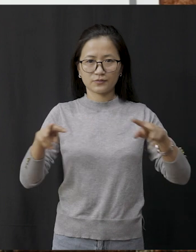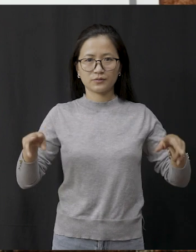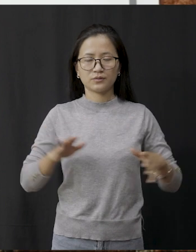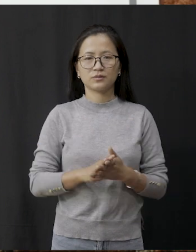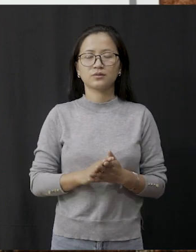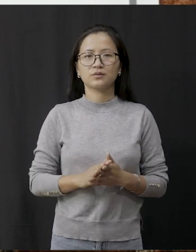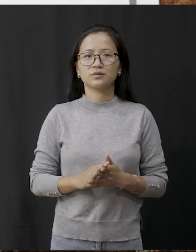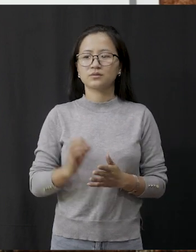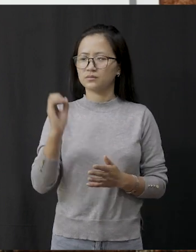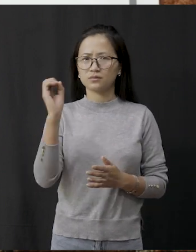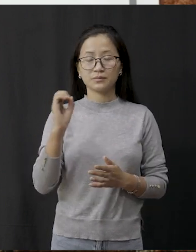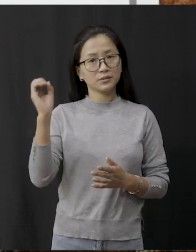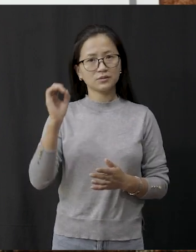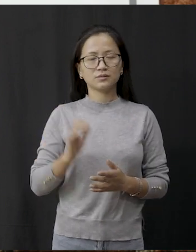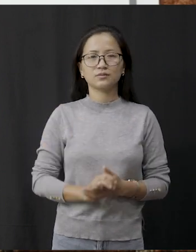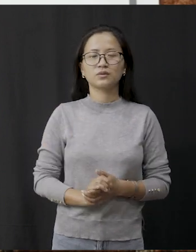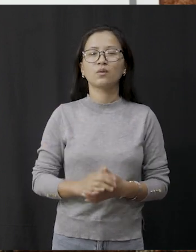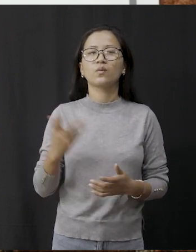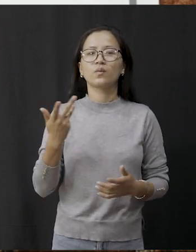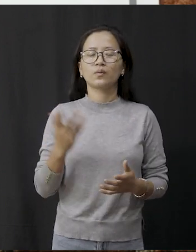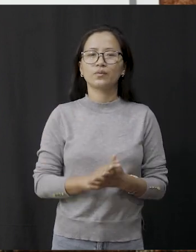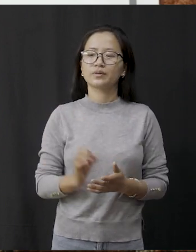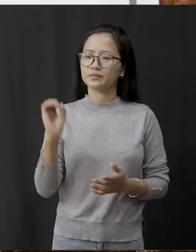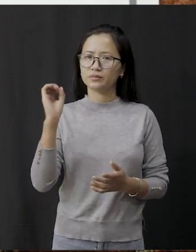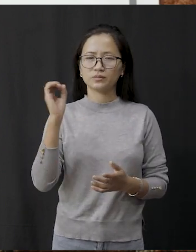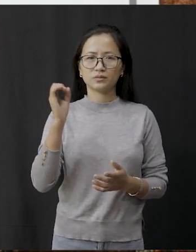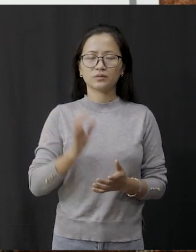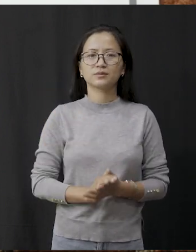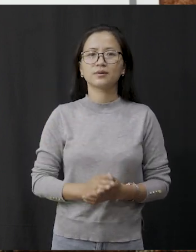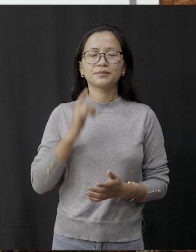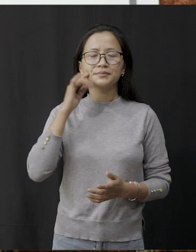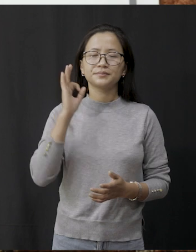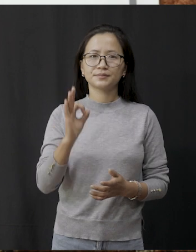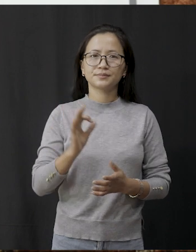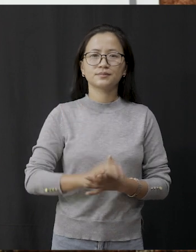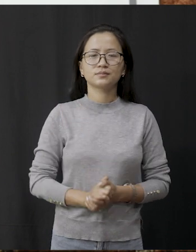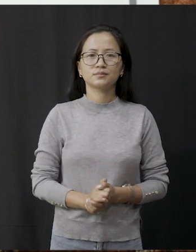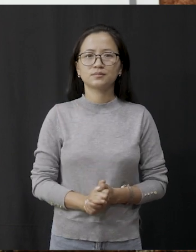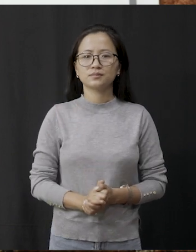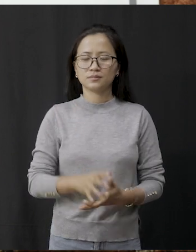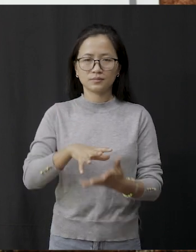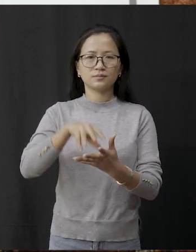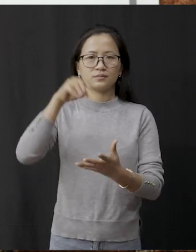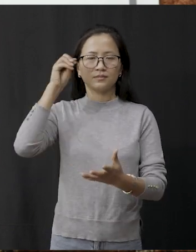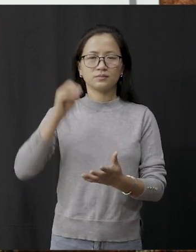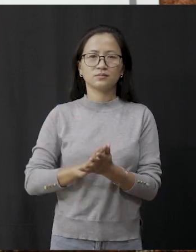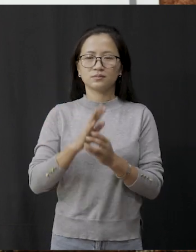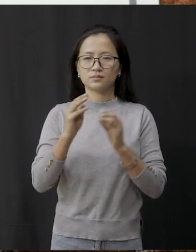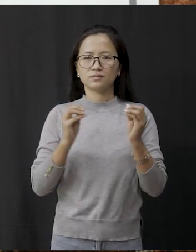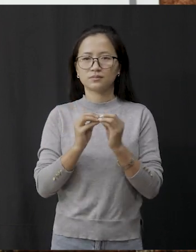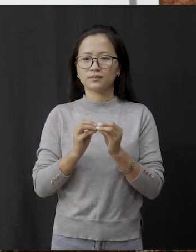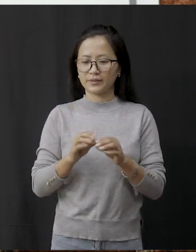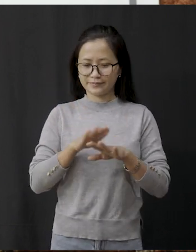of occupation and why occupations are important. We'll learn about